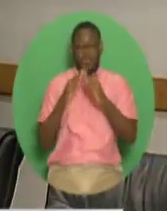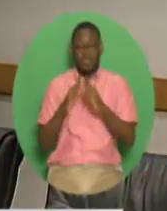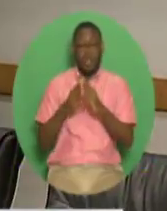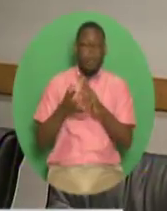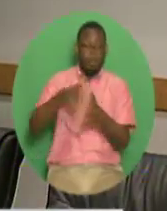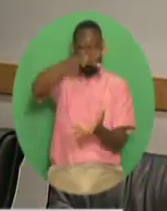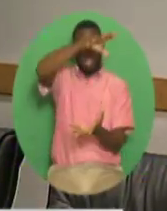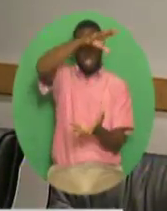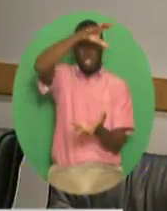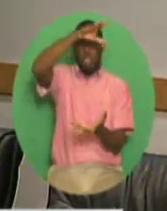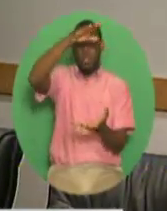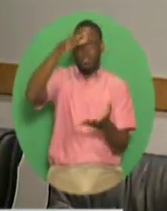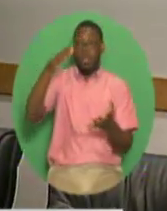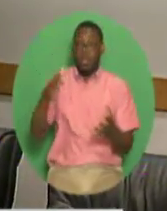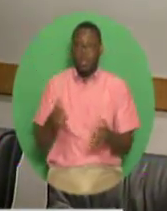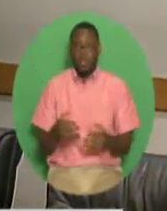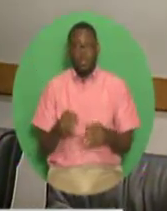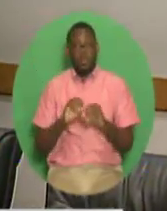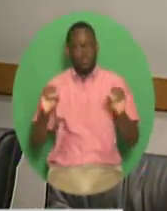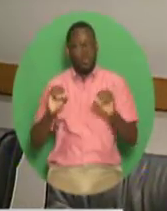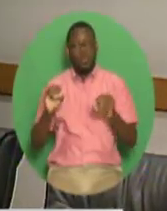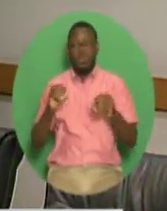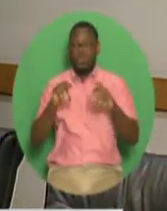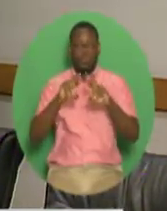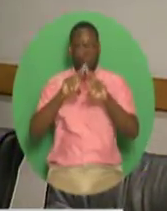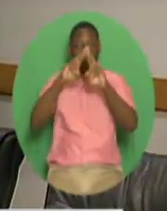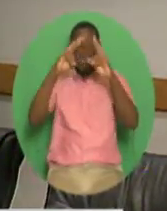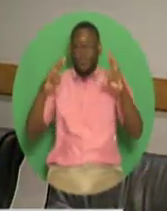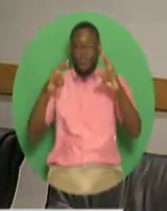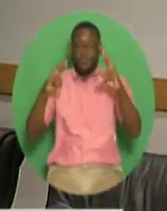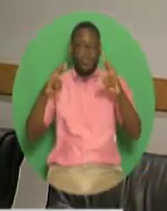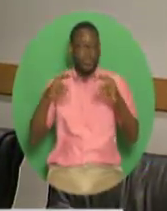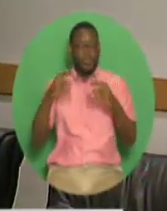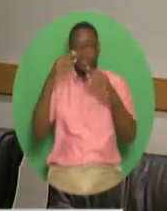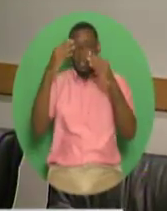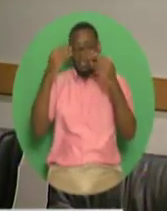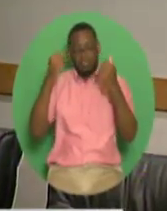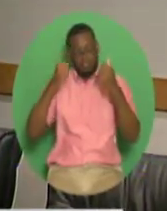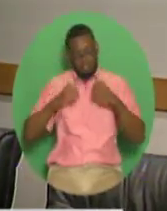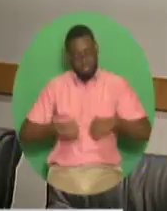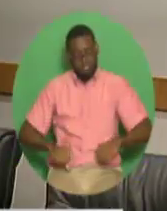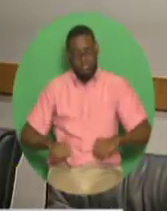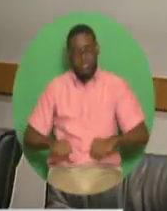for his vision for ensuring that Trinidad and Tobago is helping these people.